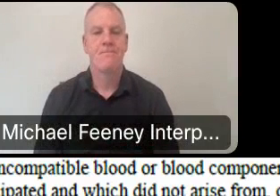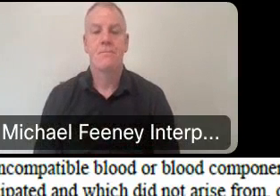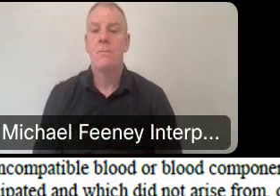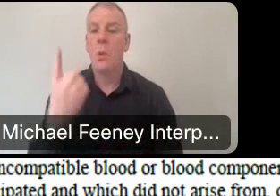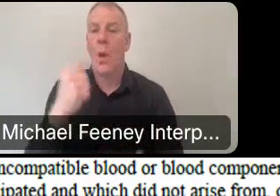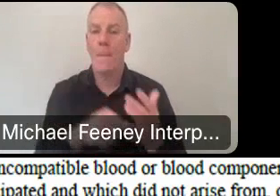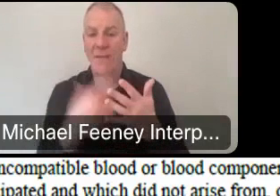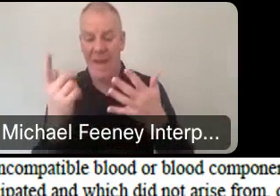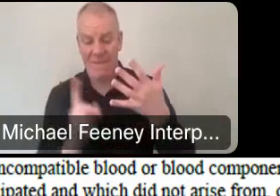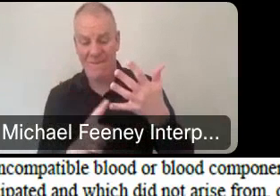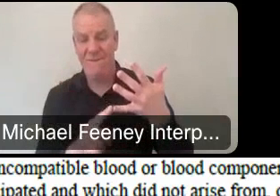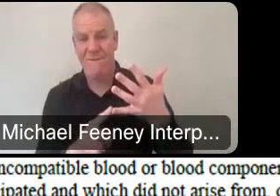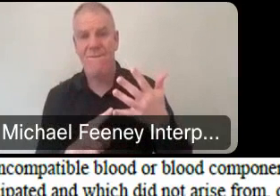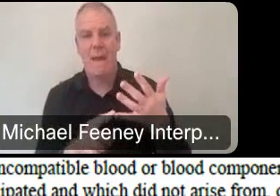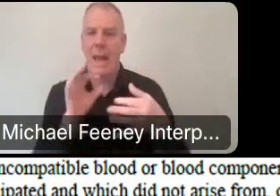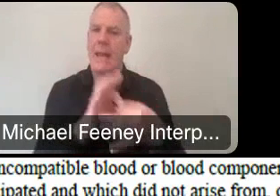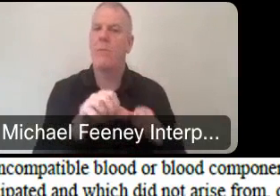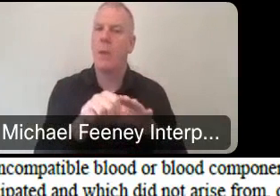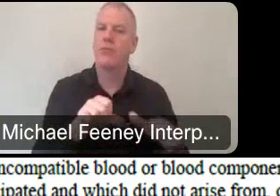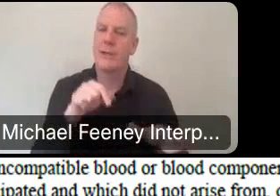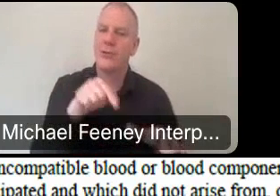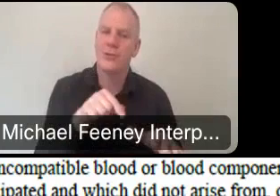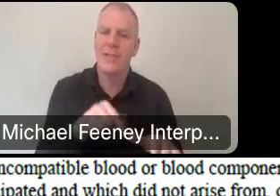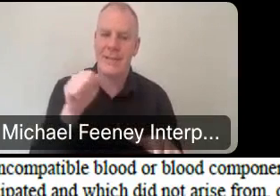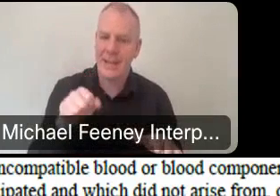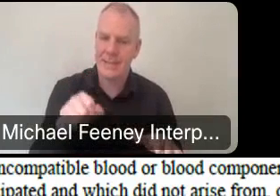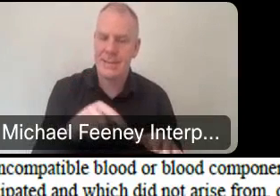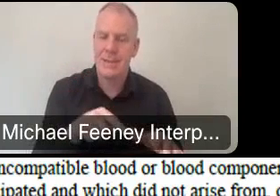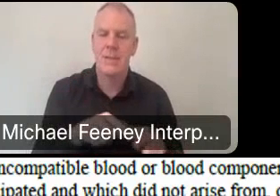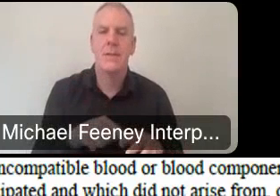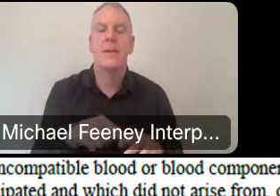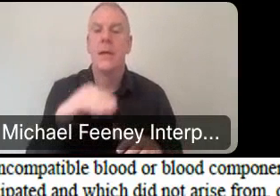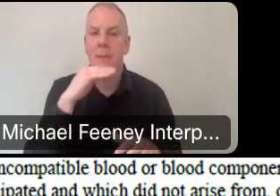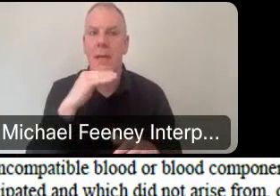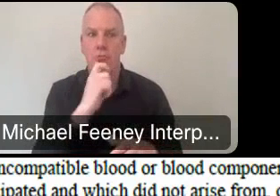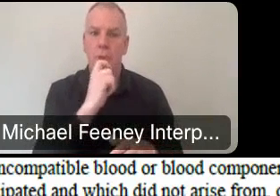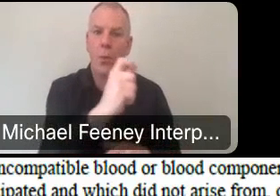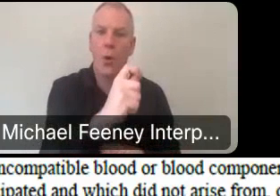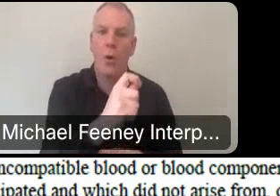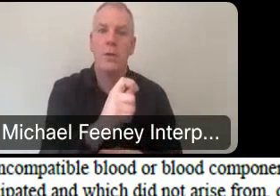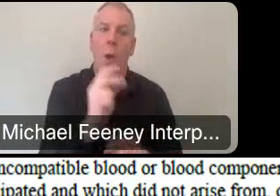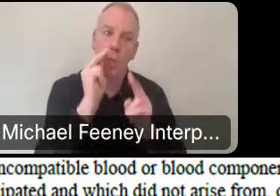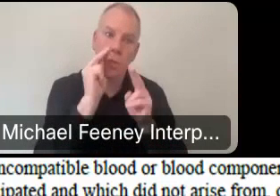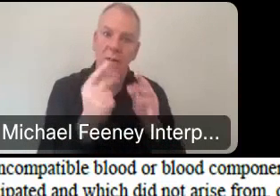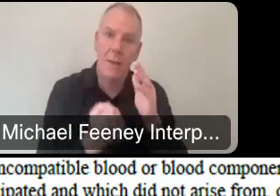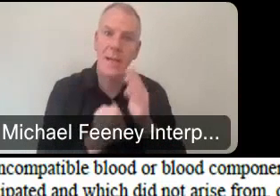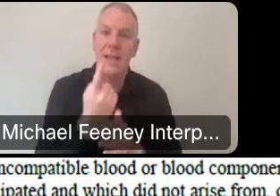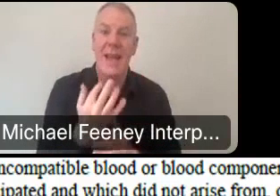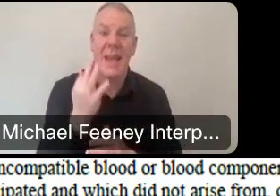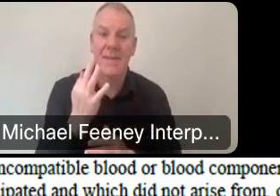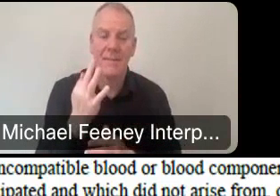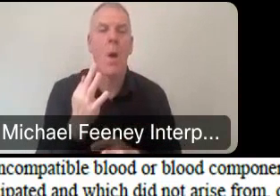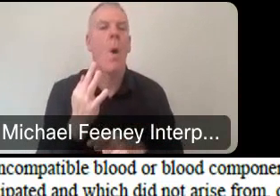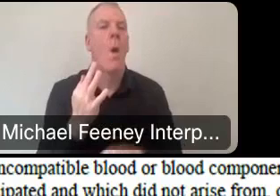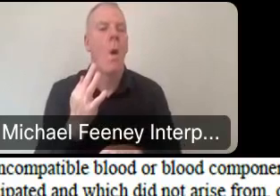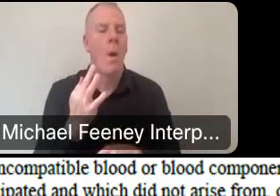1.5 is again surgery related. So it describes the requirement to report as a notifiable incident where